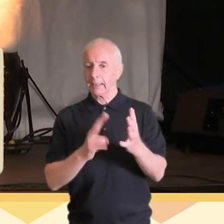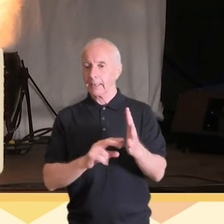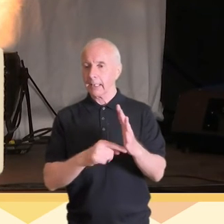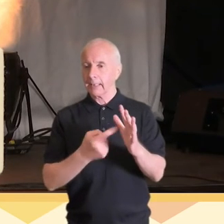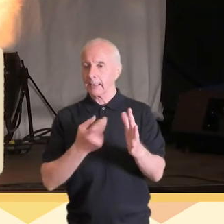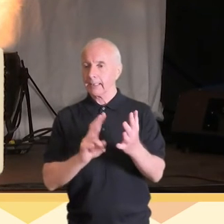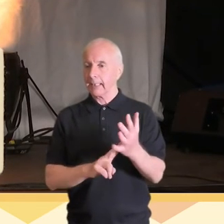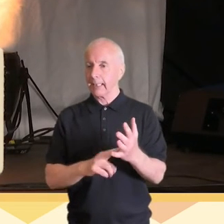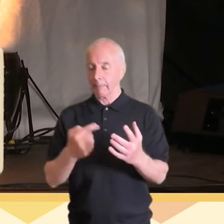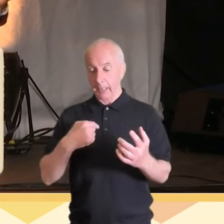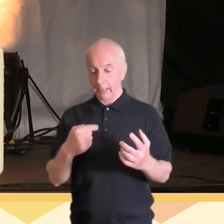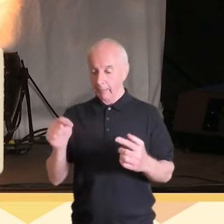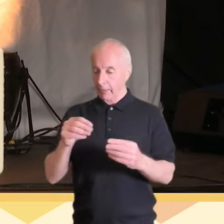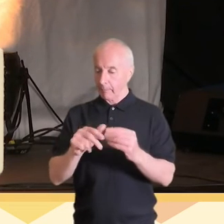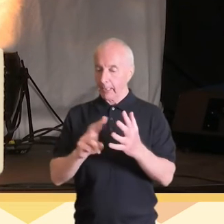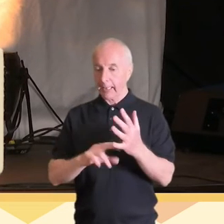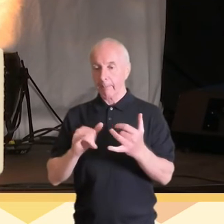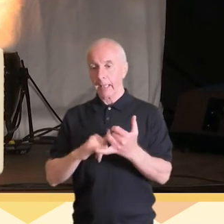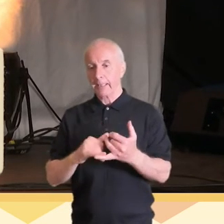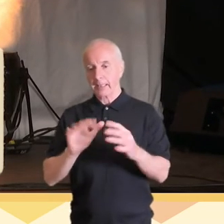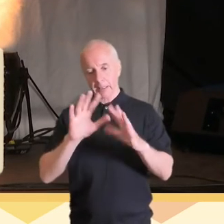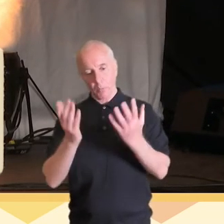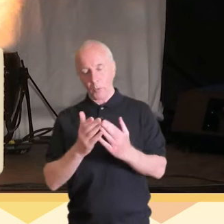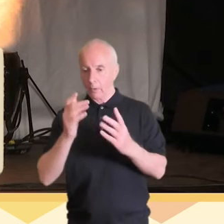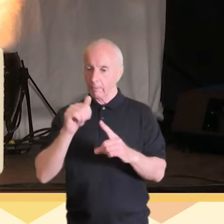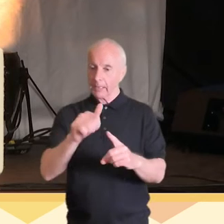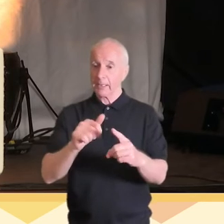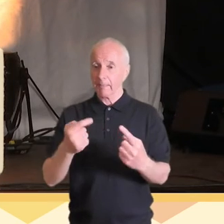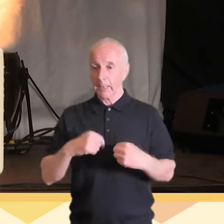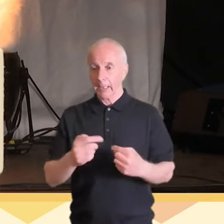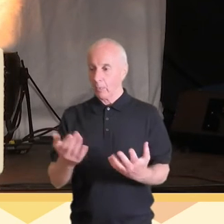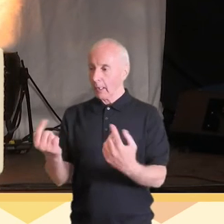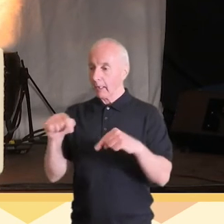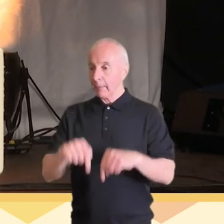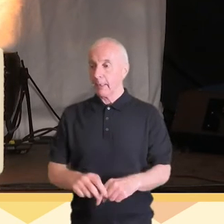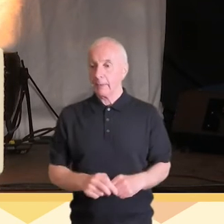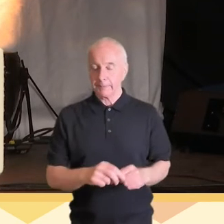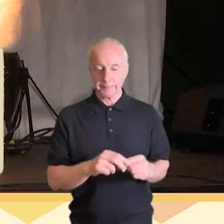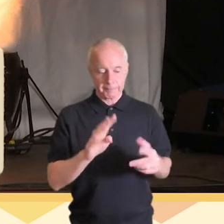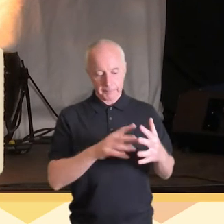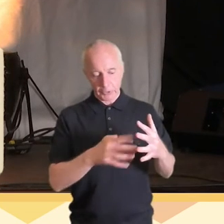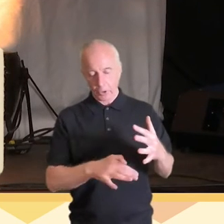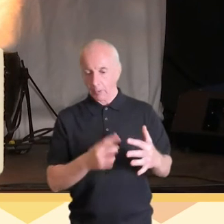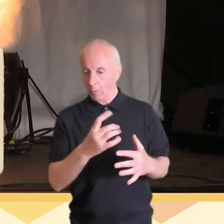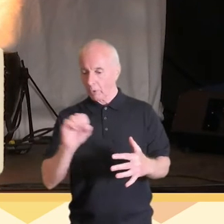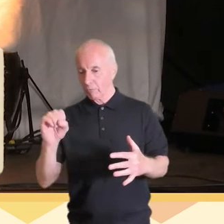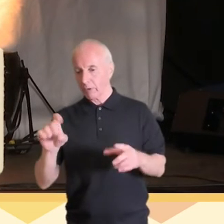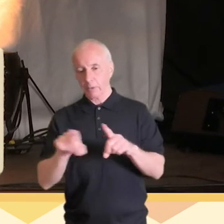of BMS World Mission, I join the welcome, and I'm reading Psalm 100 and will lead us in prayer.